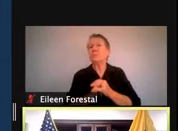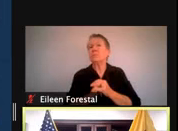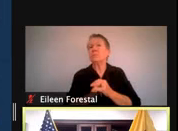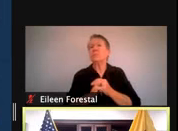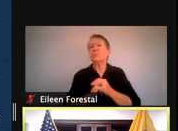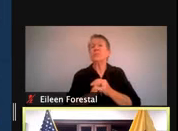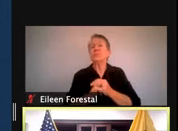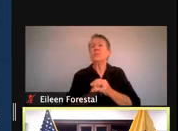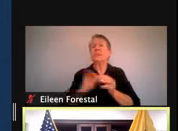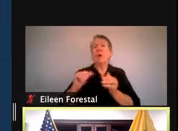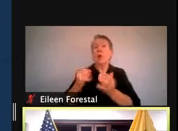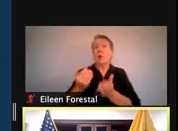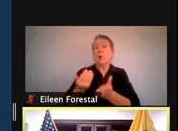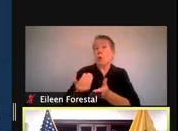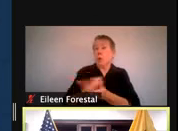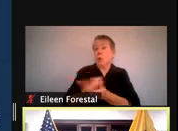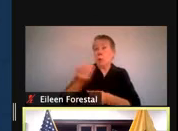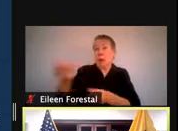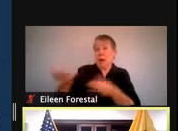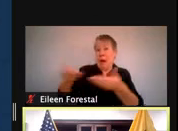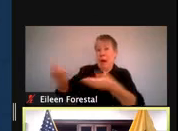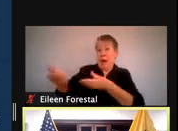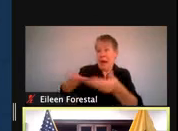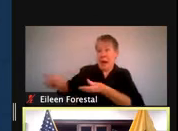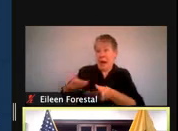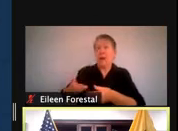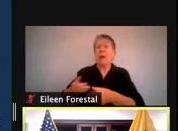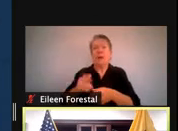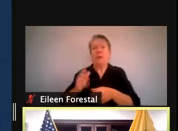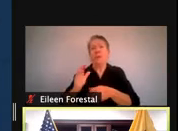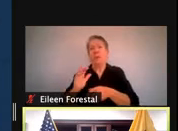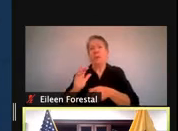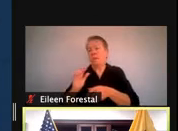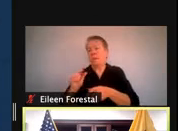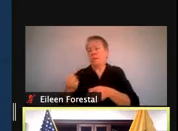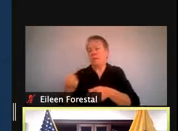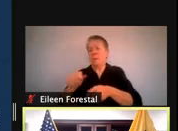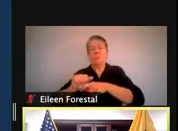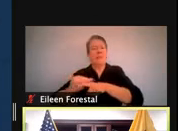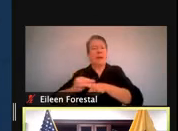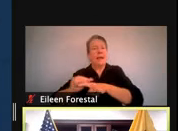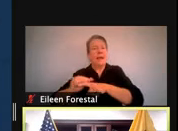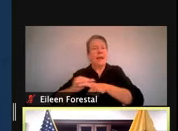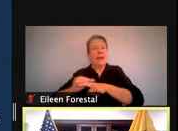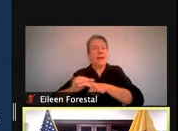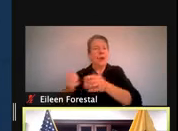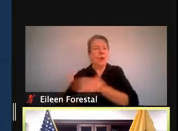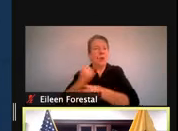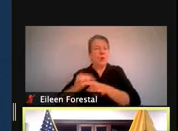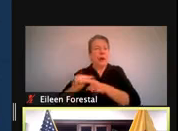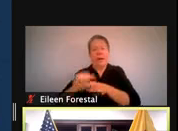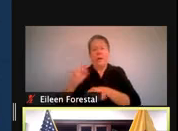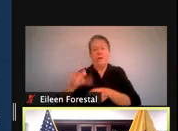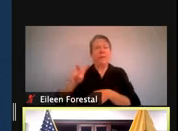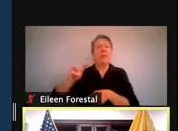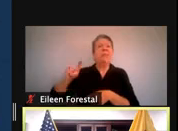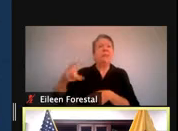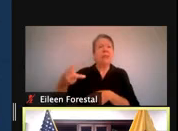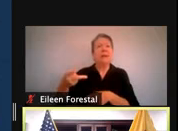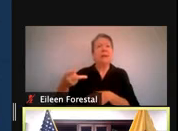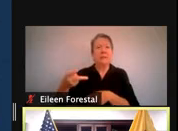this upcoming Monday, November 2nd, and we are seeking at least 50 tracers who are Spanish speaking to meet